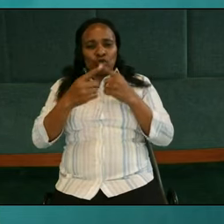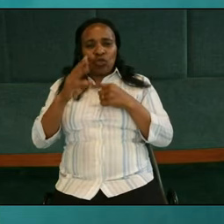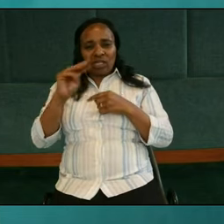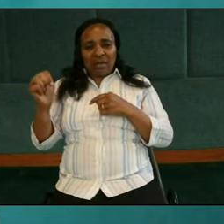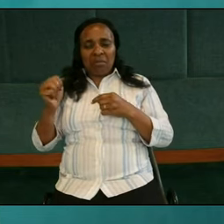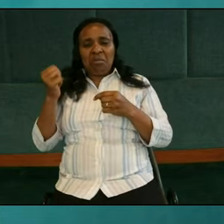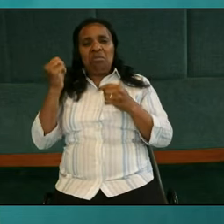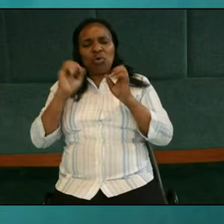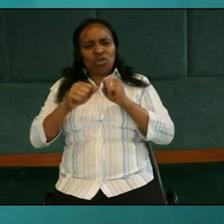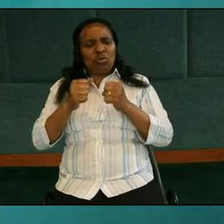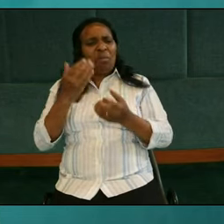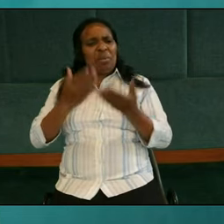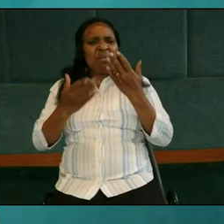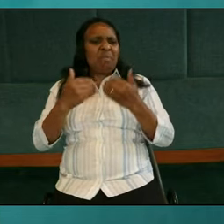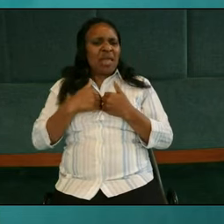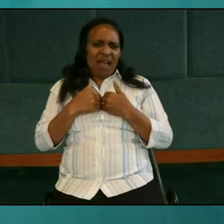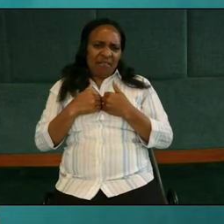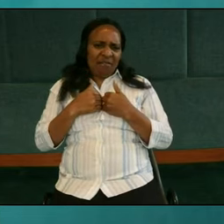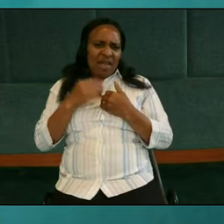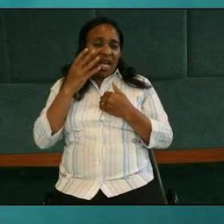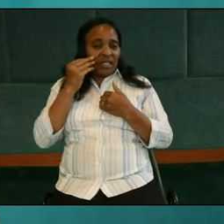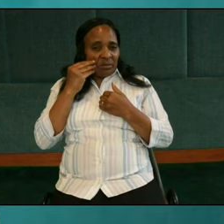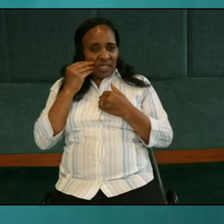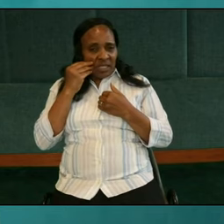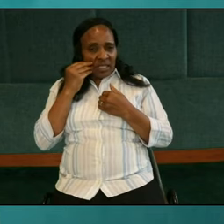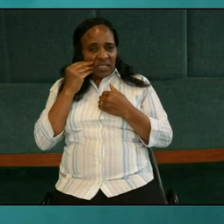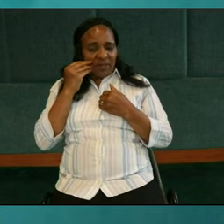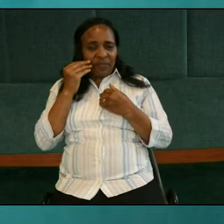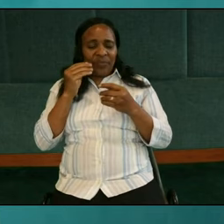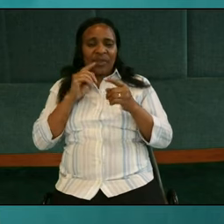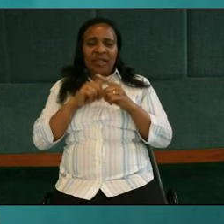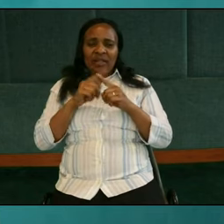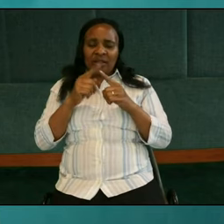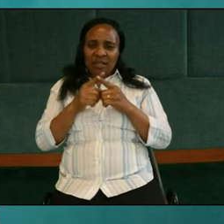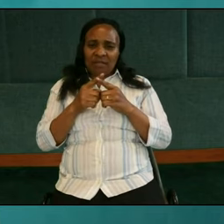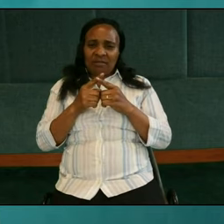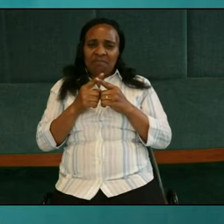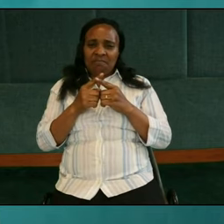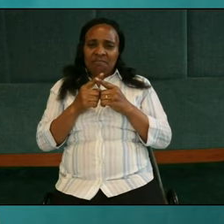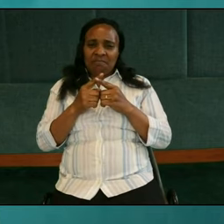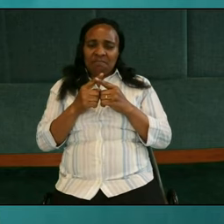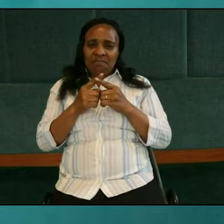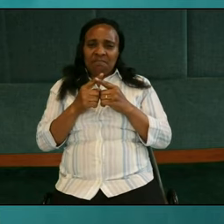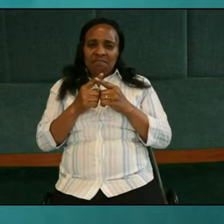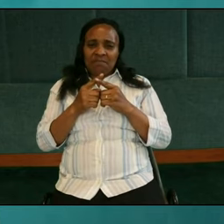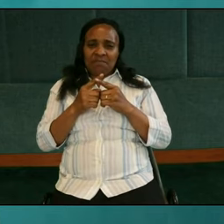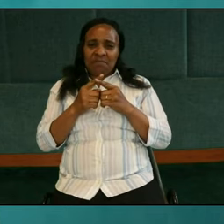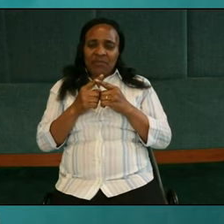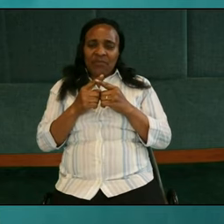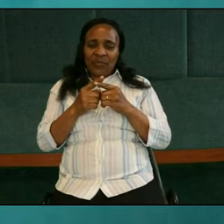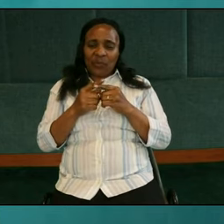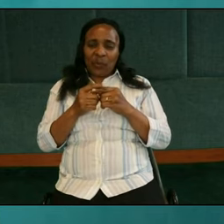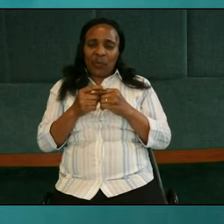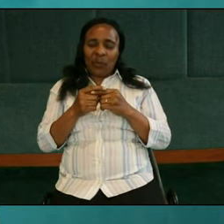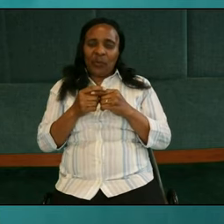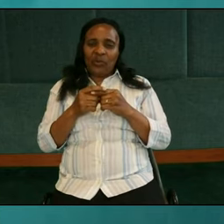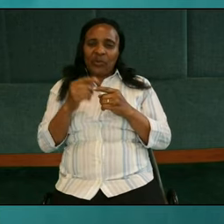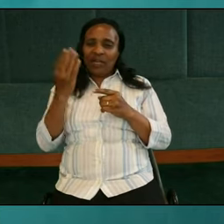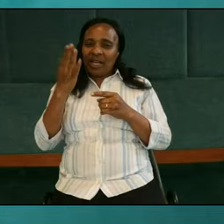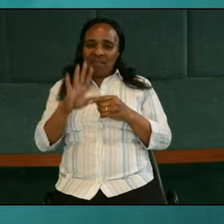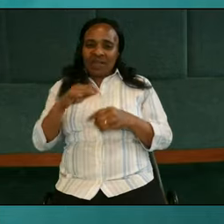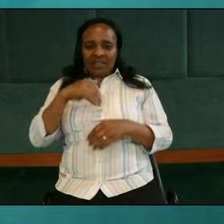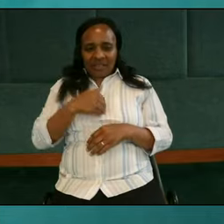might be experiencing what you're experiencing. And with time... More. Sindo, yeah. You've gone through. Mm. They have.